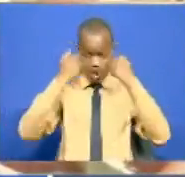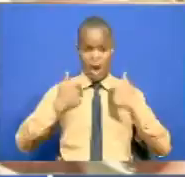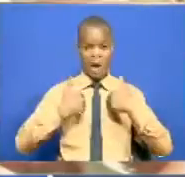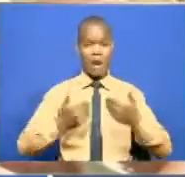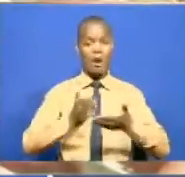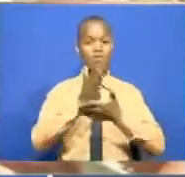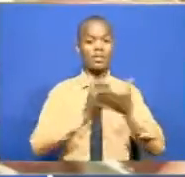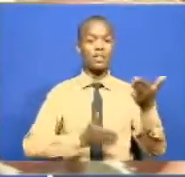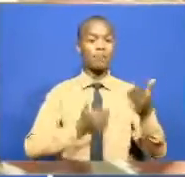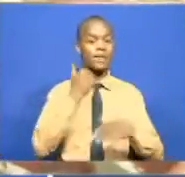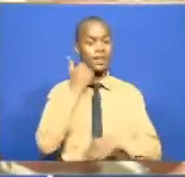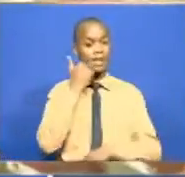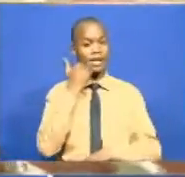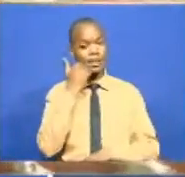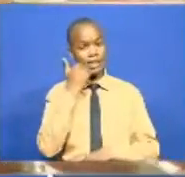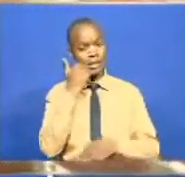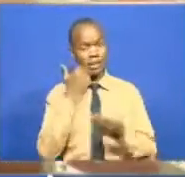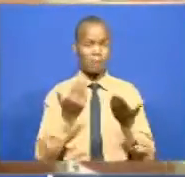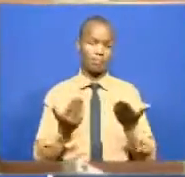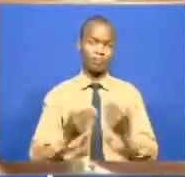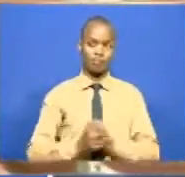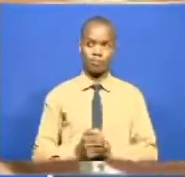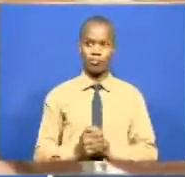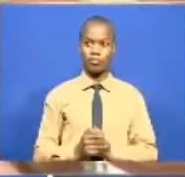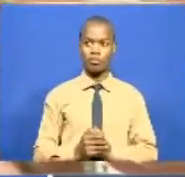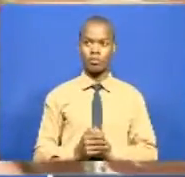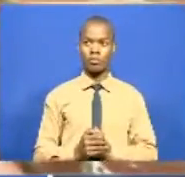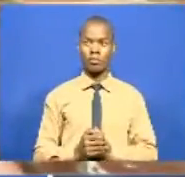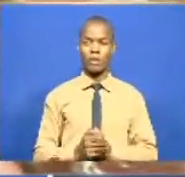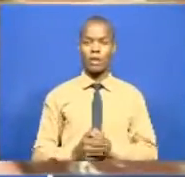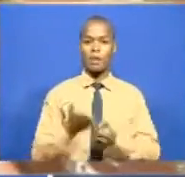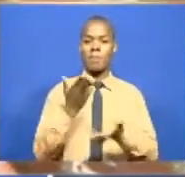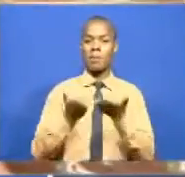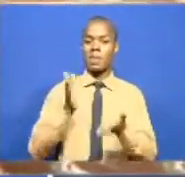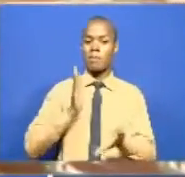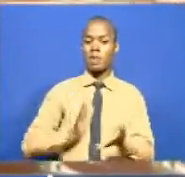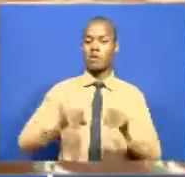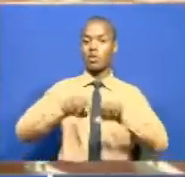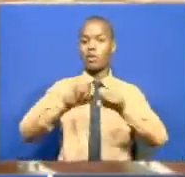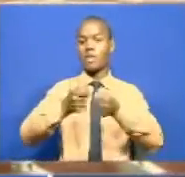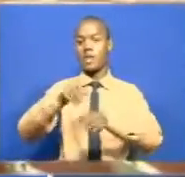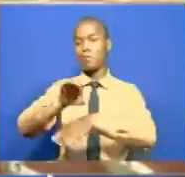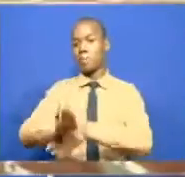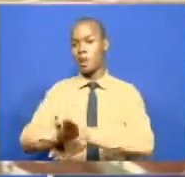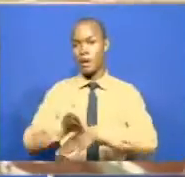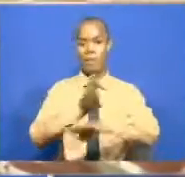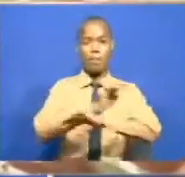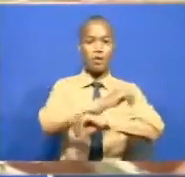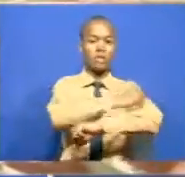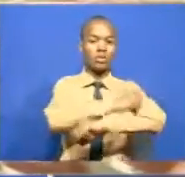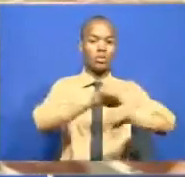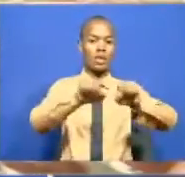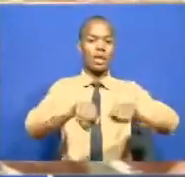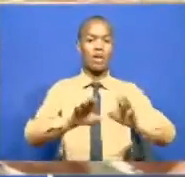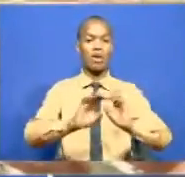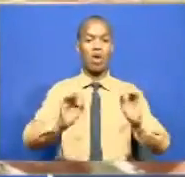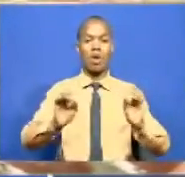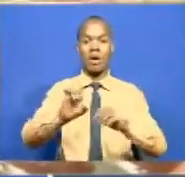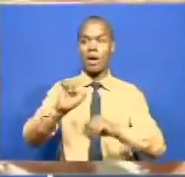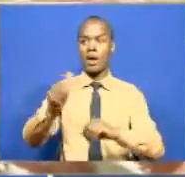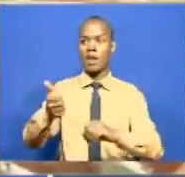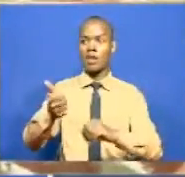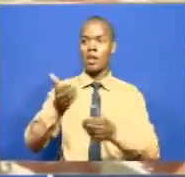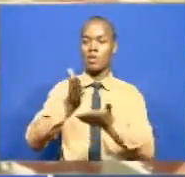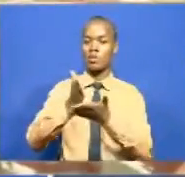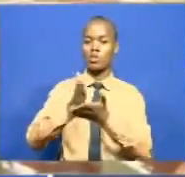COVID, just students. You know, the normal, somebody broke a leg, they can't come back to school. Others is just single